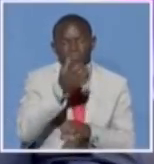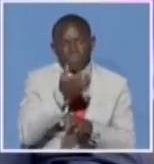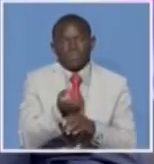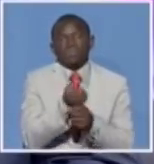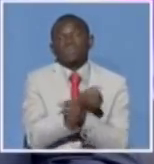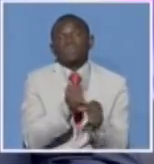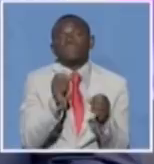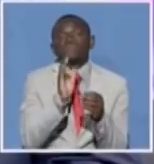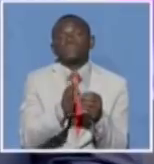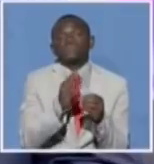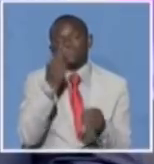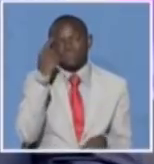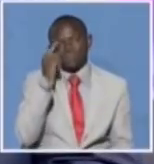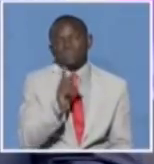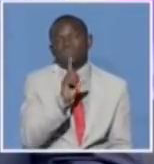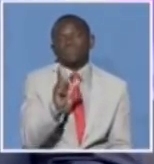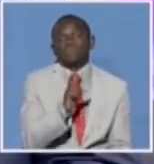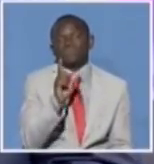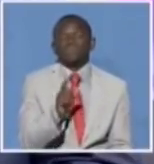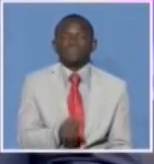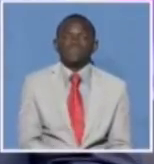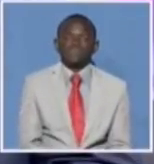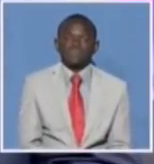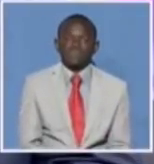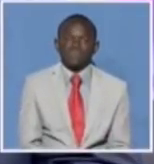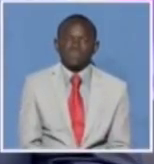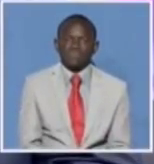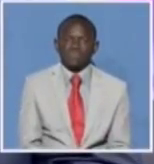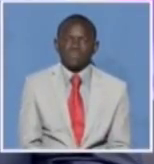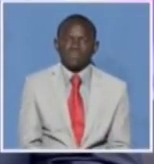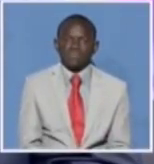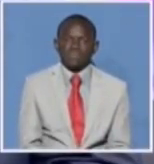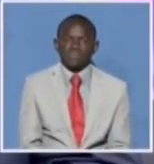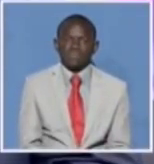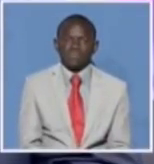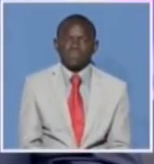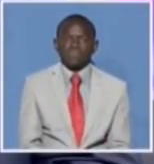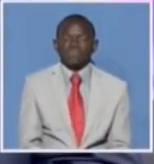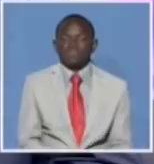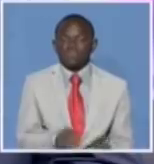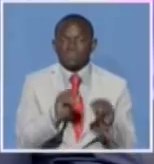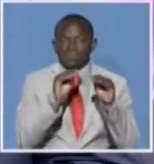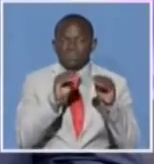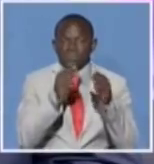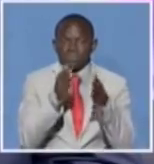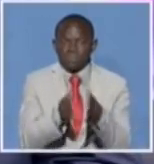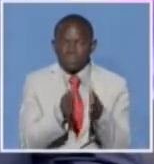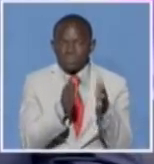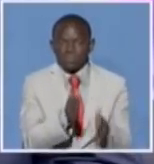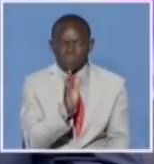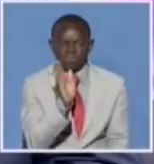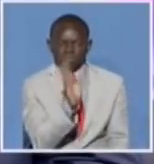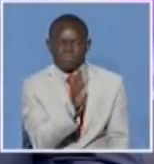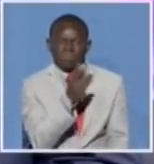Indeed, we respect the rights of our teachers, we respect the rights